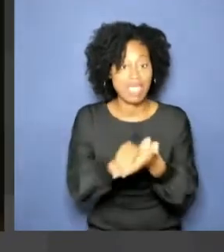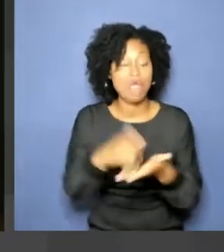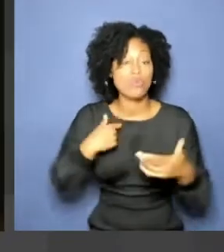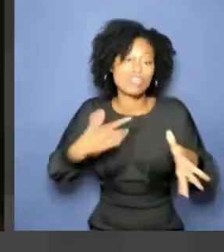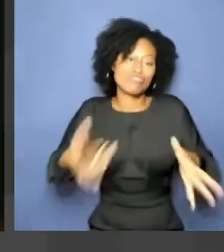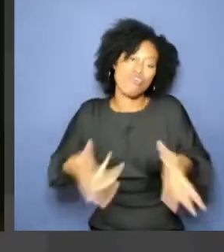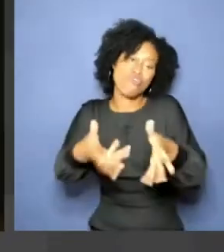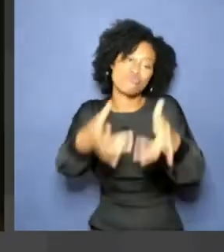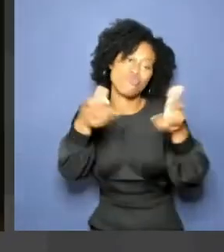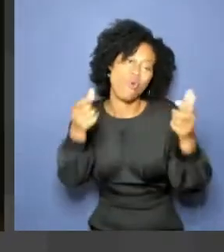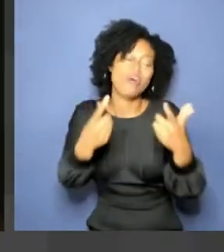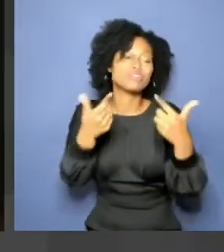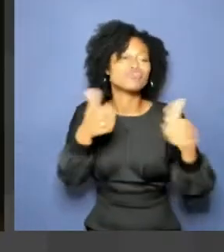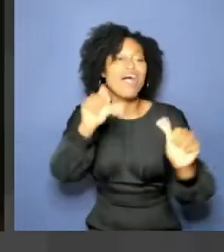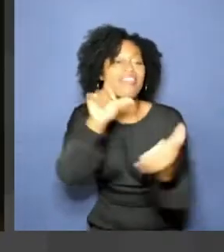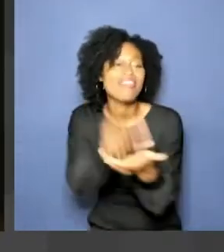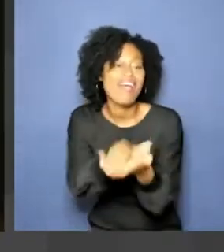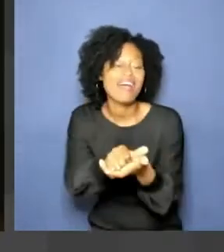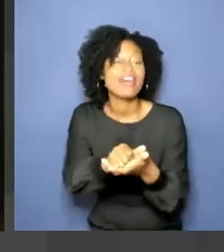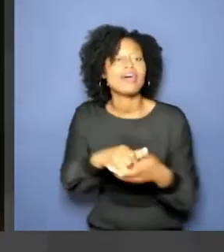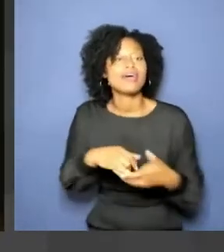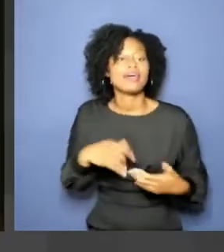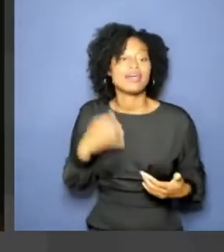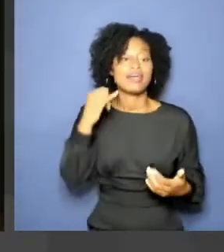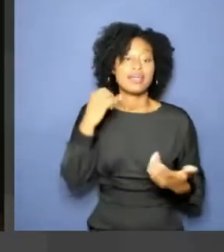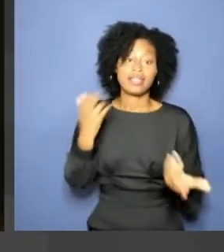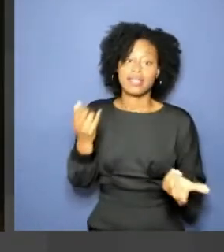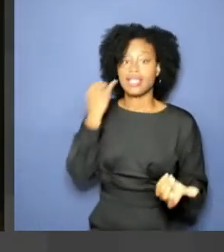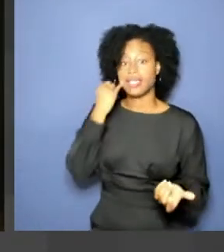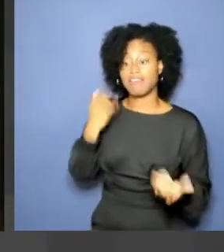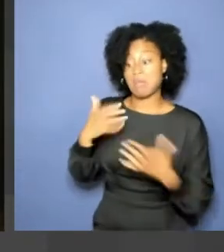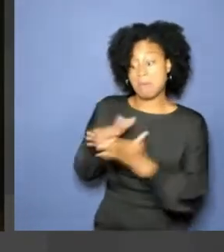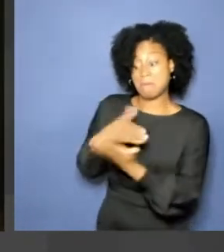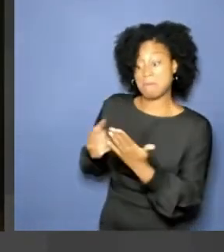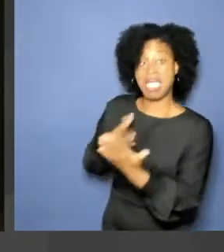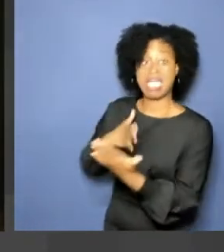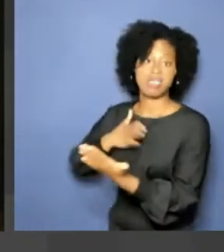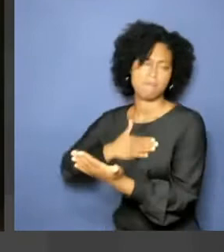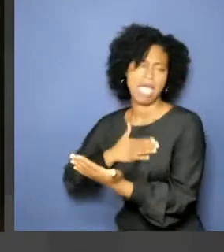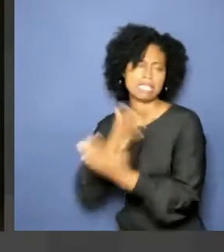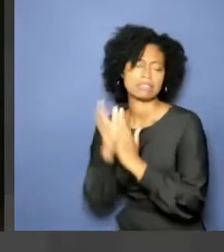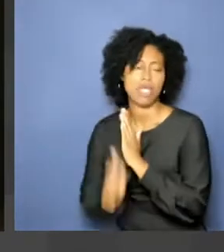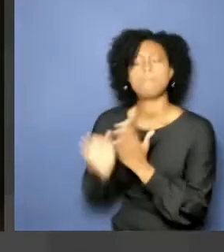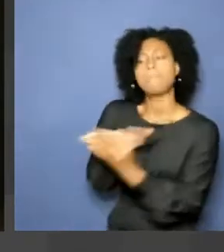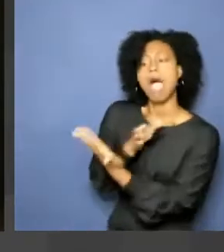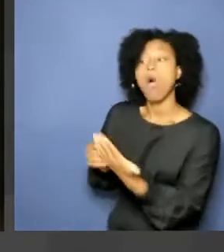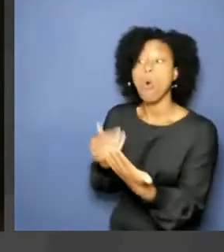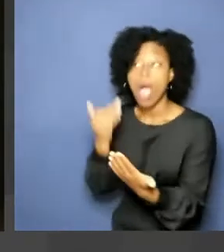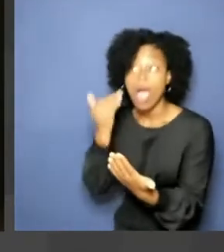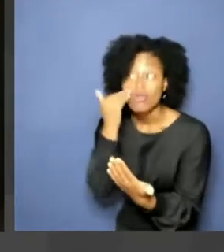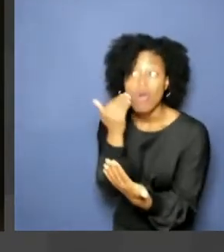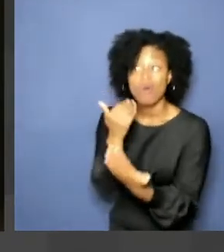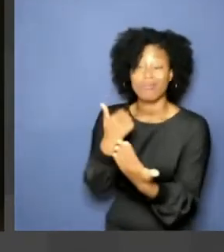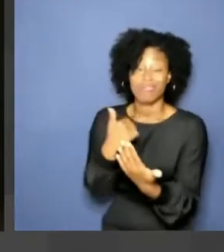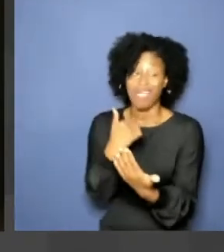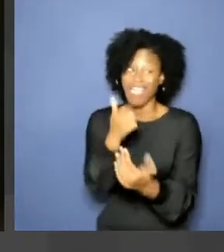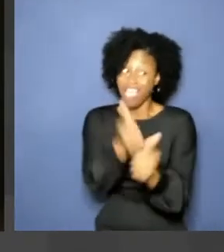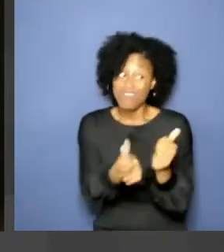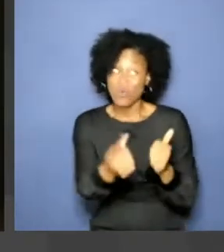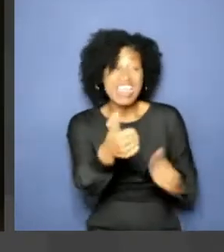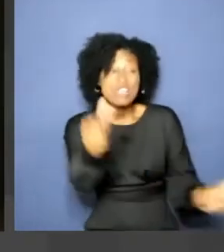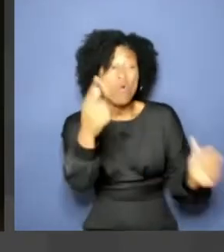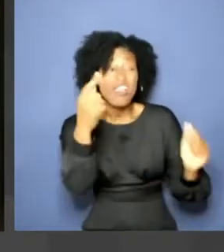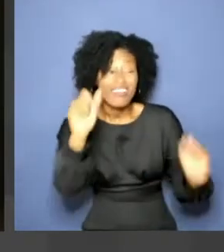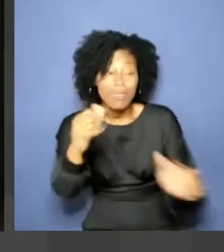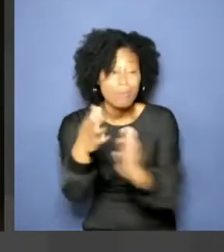to try it. Like if someone that paint is the only skill that I have, I know everyone can do it. So please go install Blockbench and try